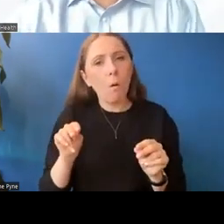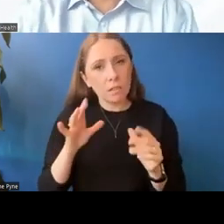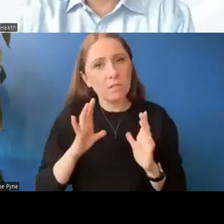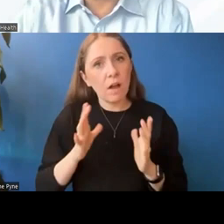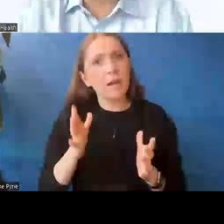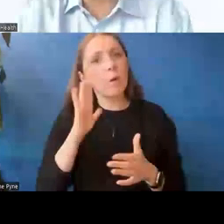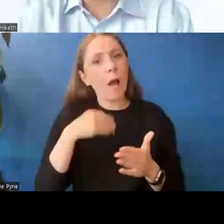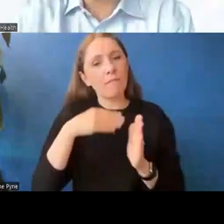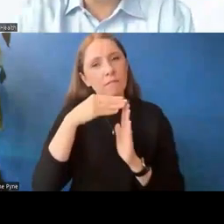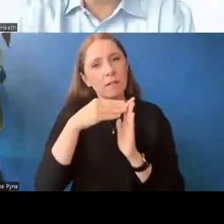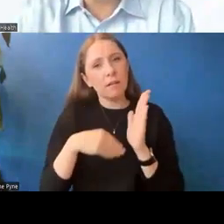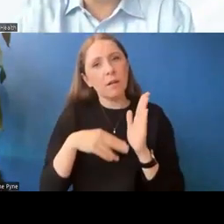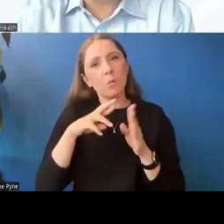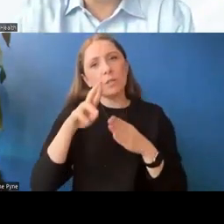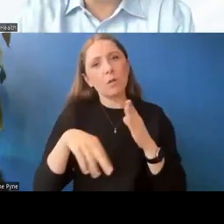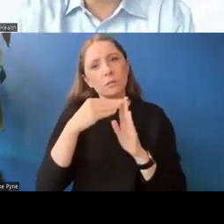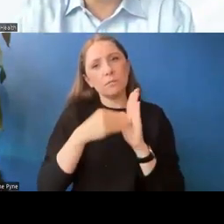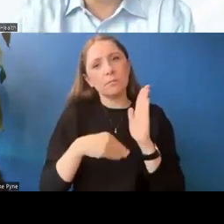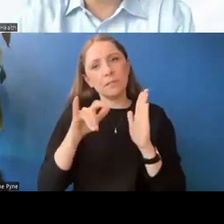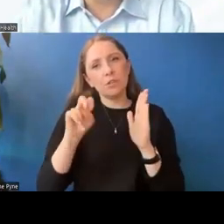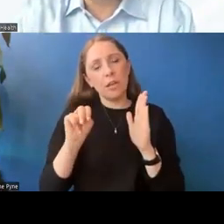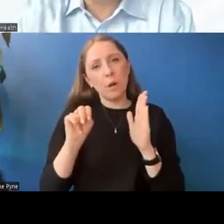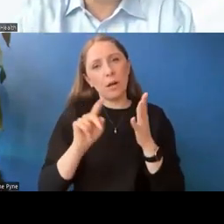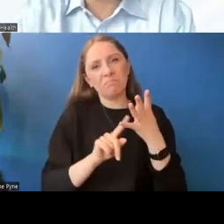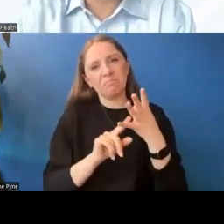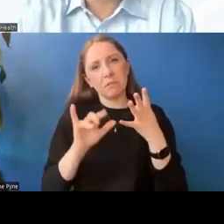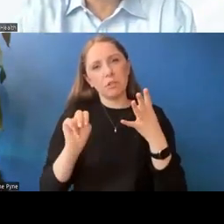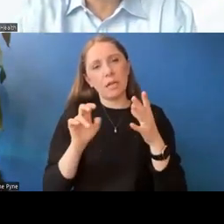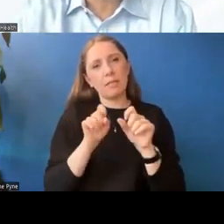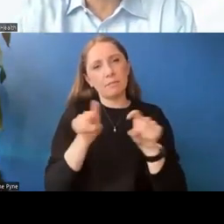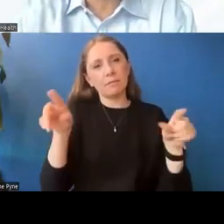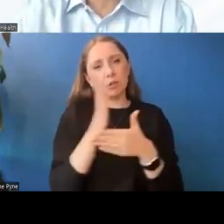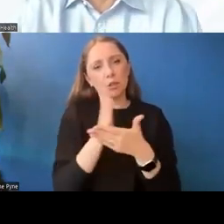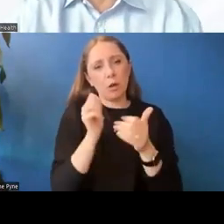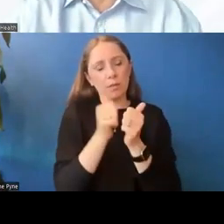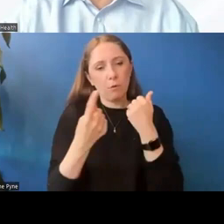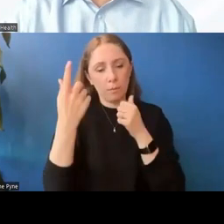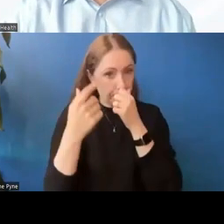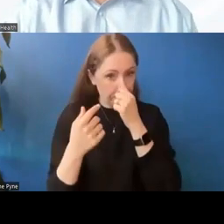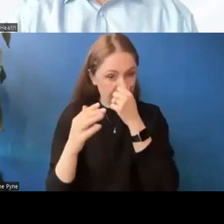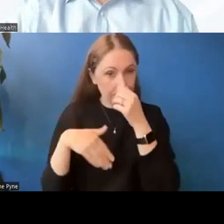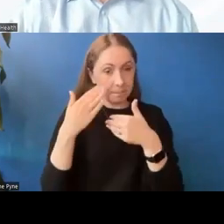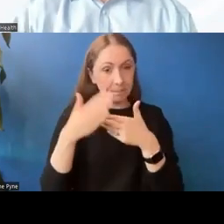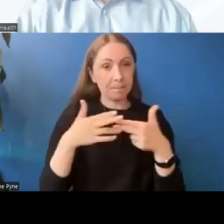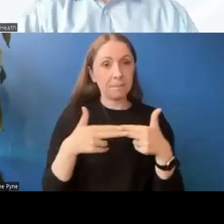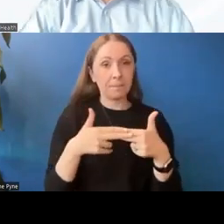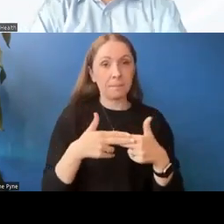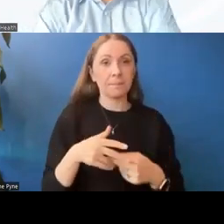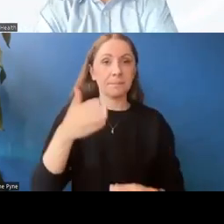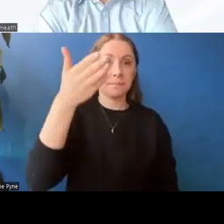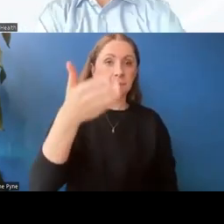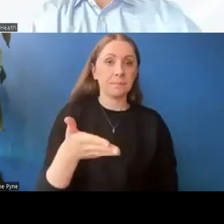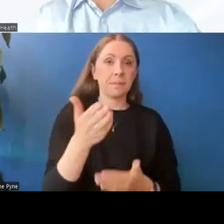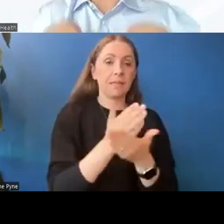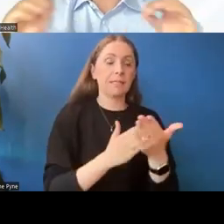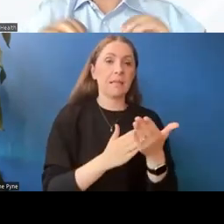and we'll be happy to share those with all of you. Can you go to the next slide, please? So here are some, I would